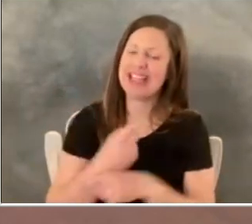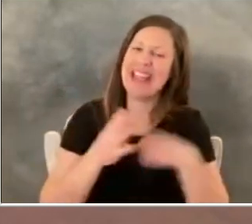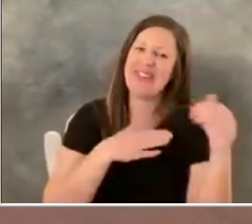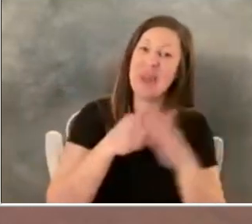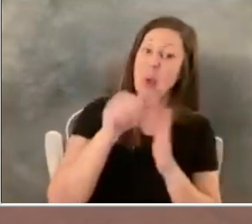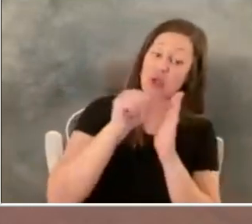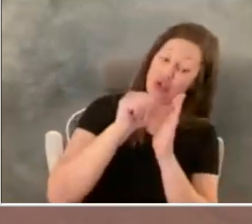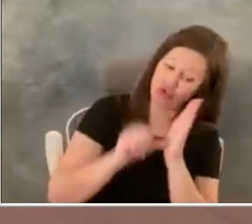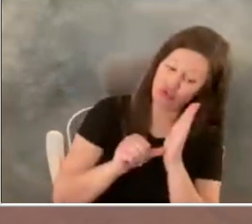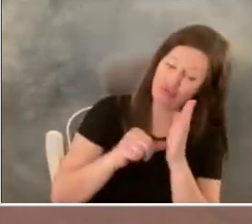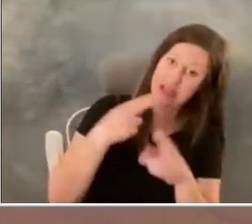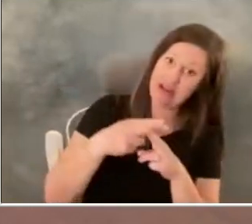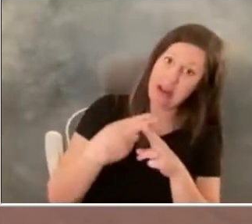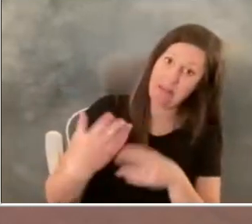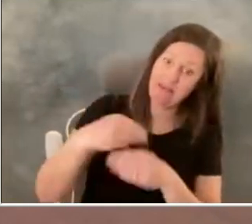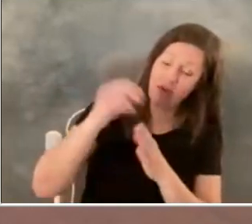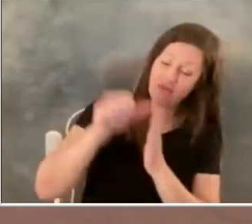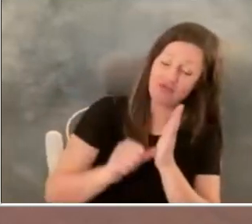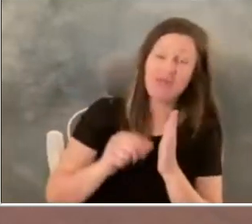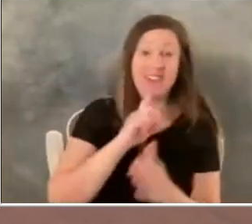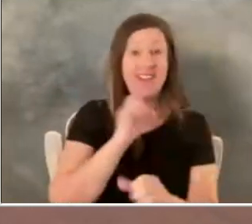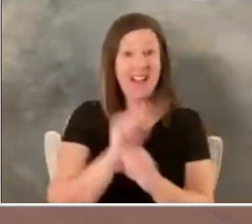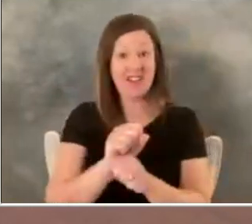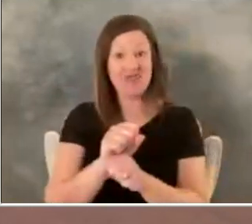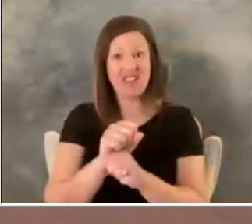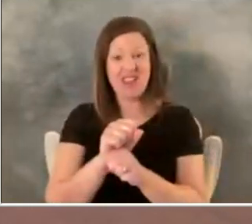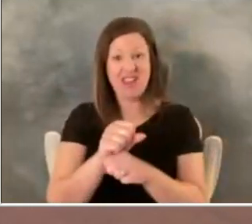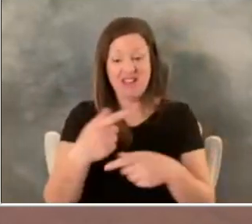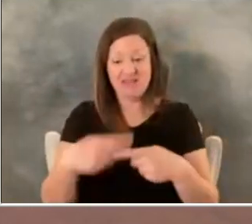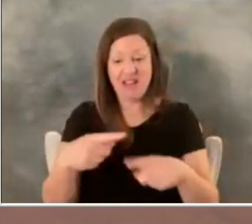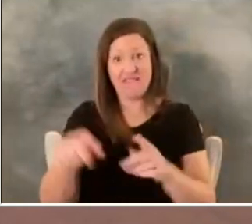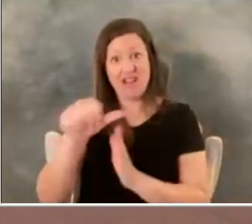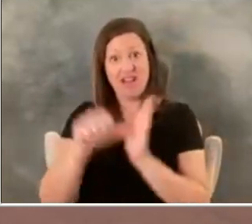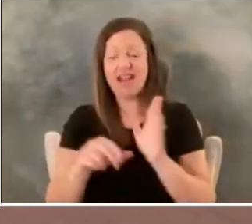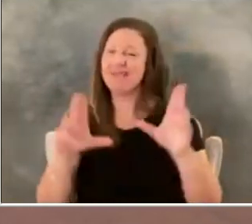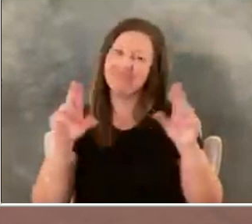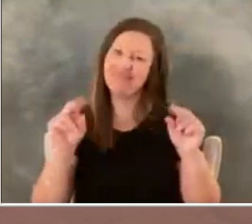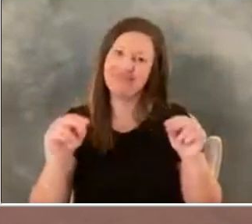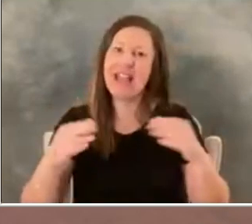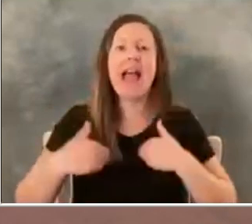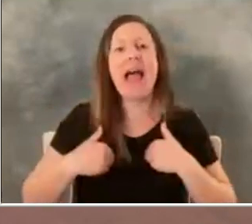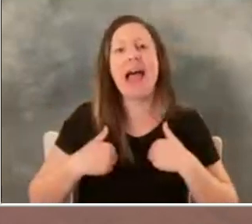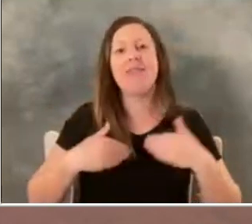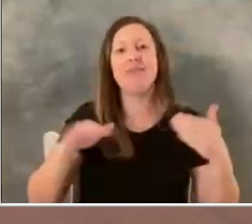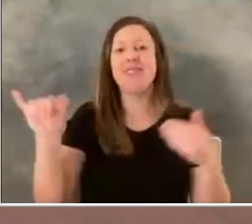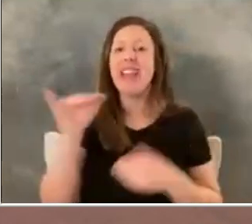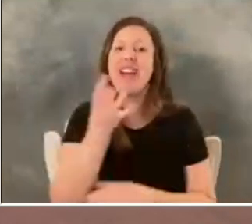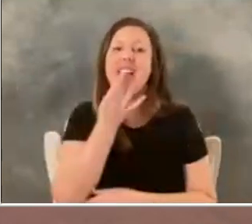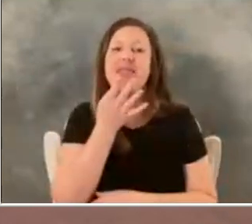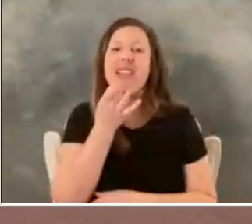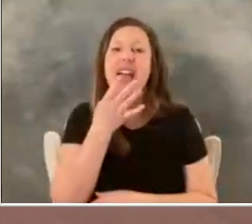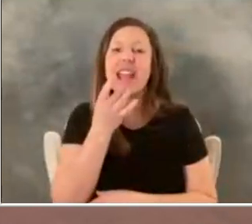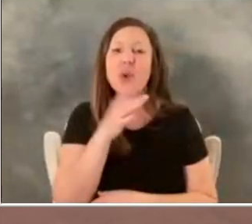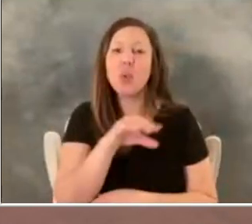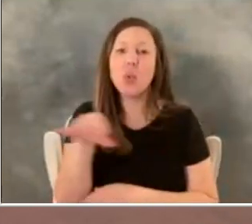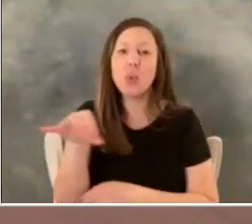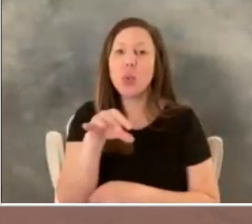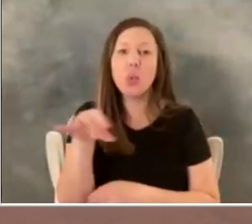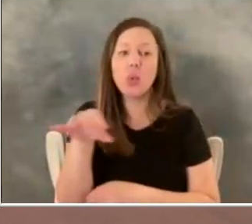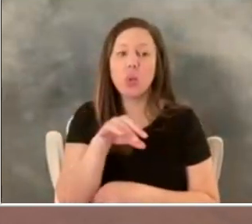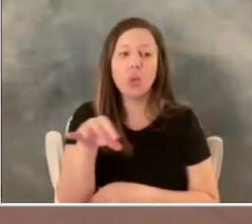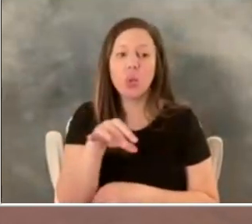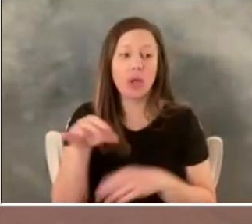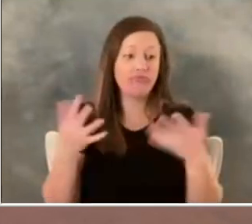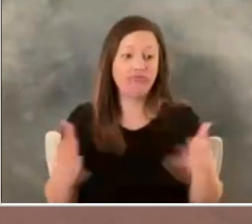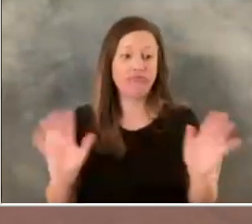cutting involved. It is delivered all by way of an X-ray beam over the matter of just a few minutes in a single treatment. But that's the